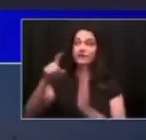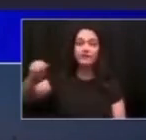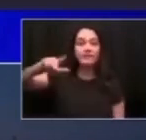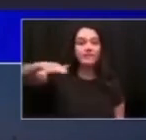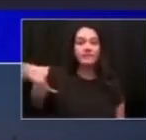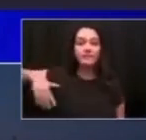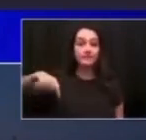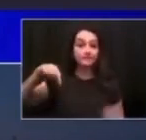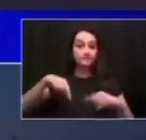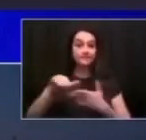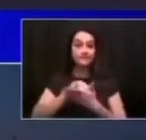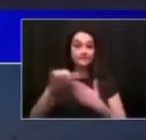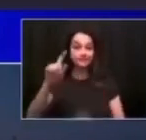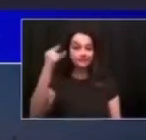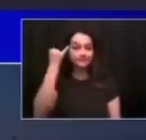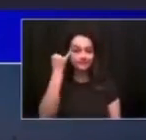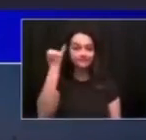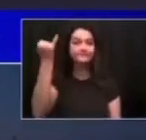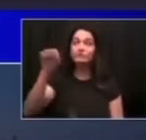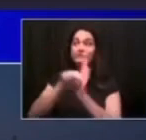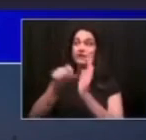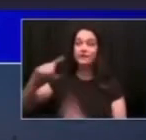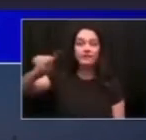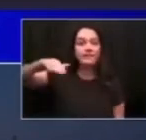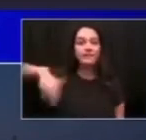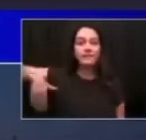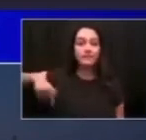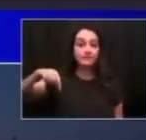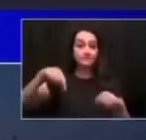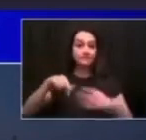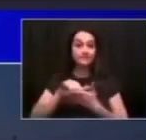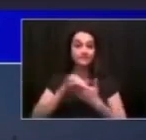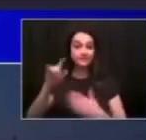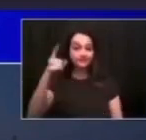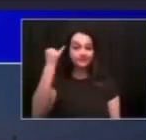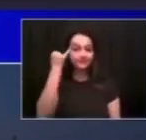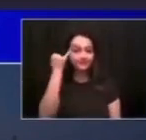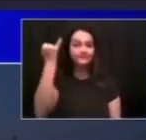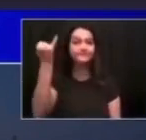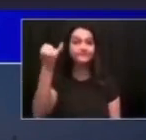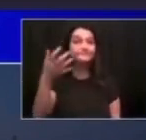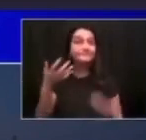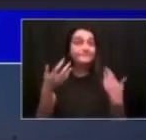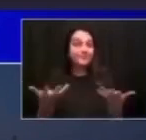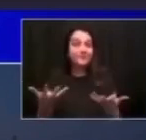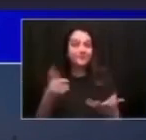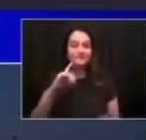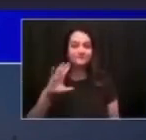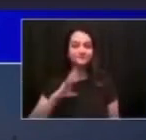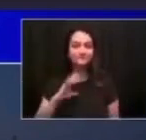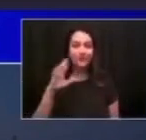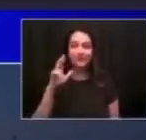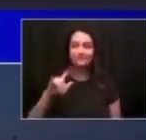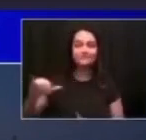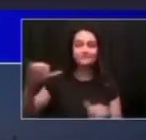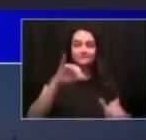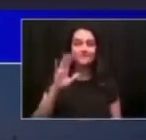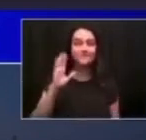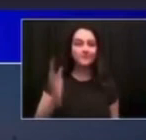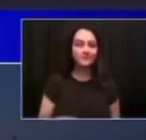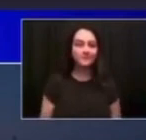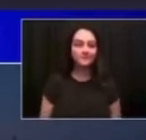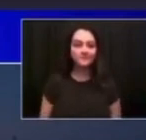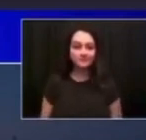facilities. This is going to be a requirement. This is going to be a requirement. The only way to patronize